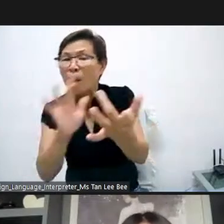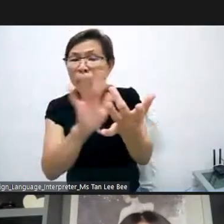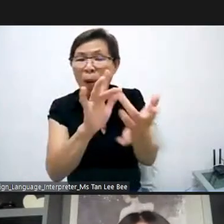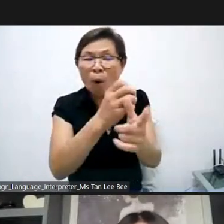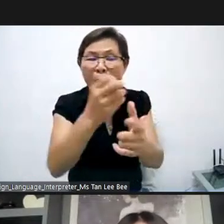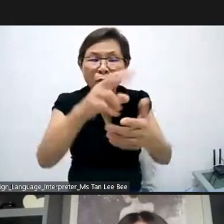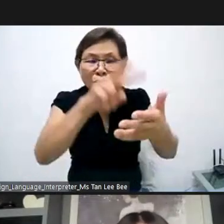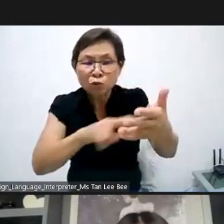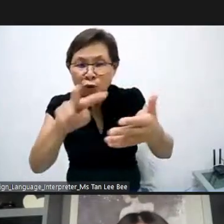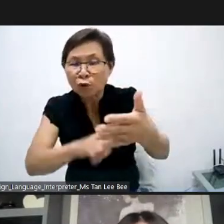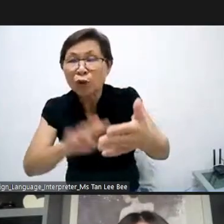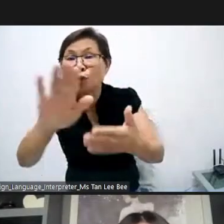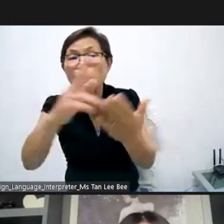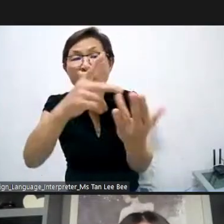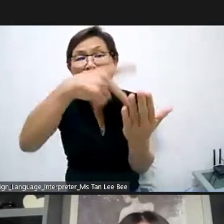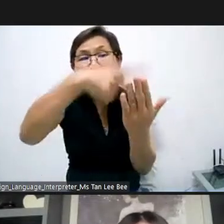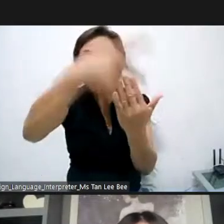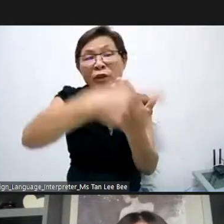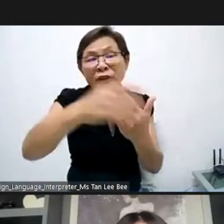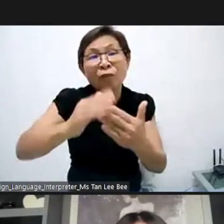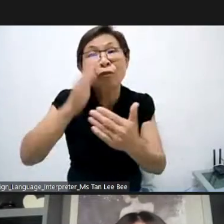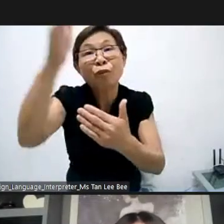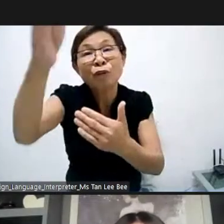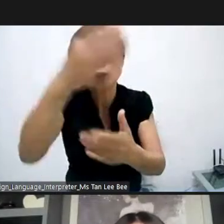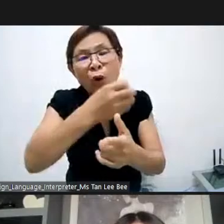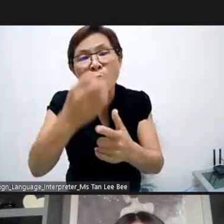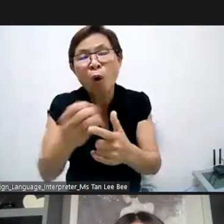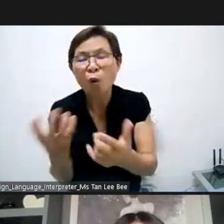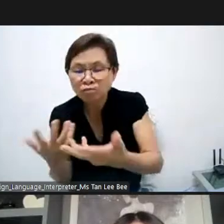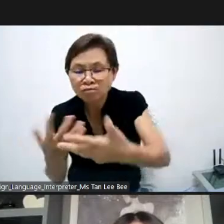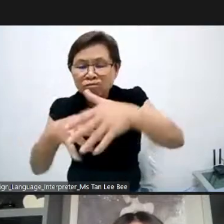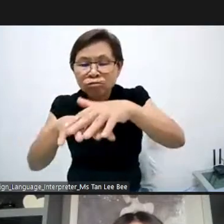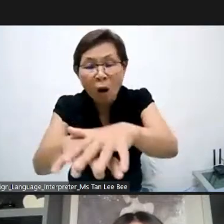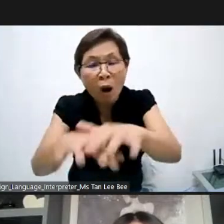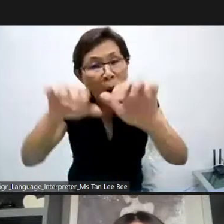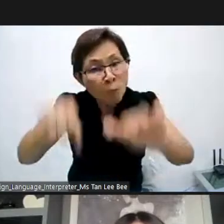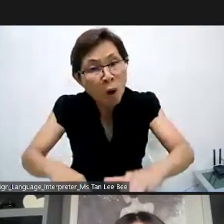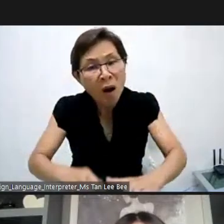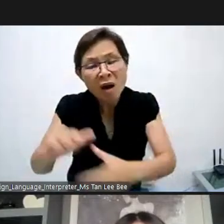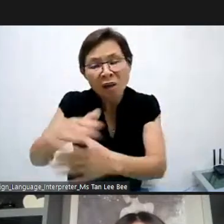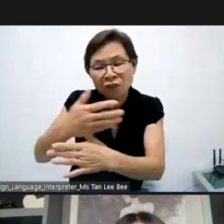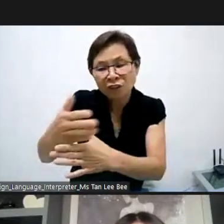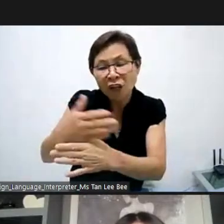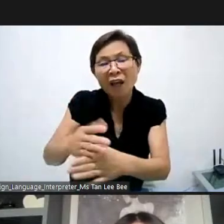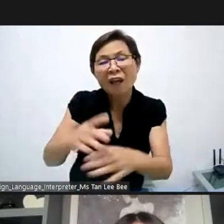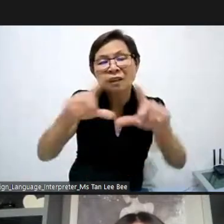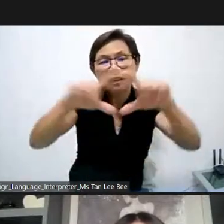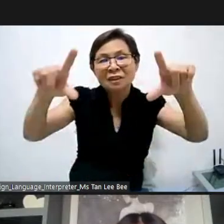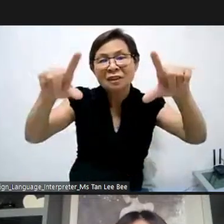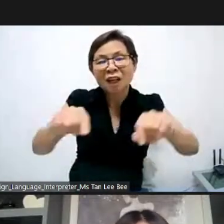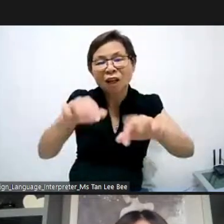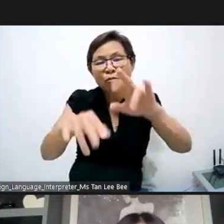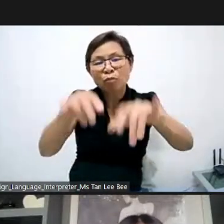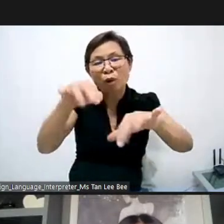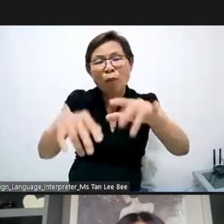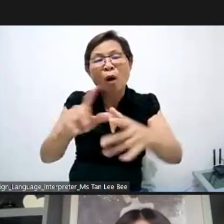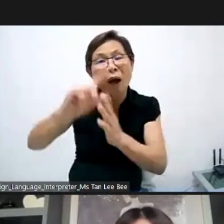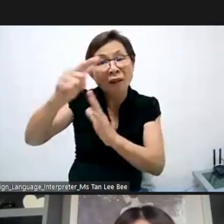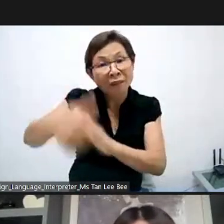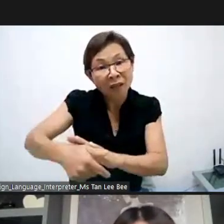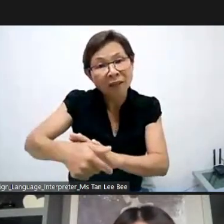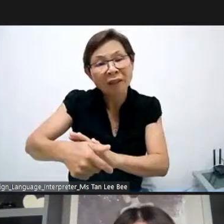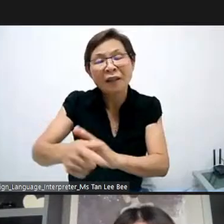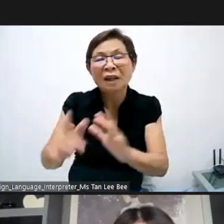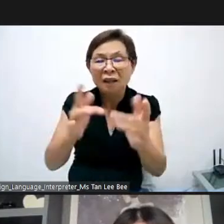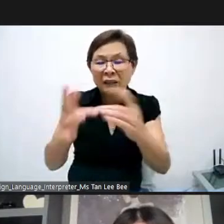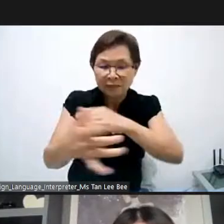on your upcoming projects or perhaps to collaborate, please do share in the chat box. Okay, and later our